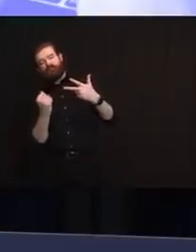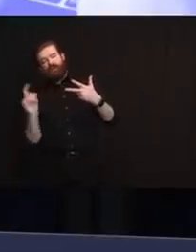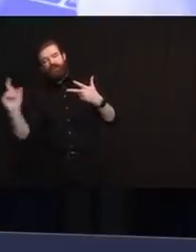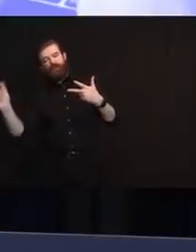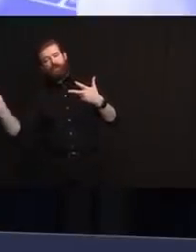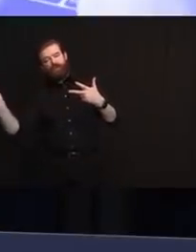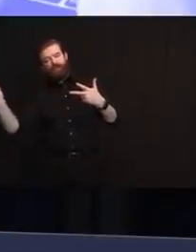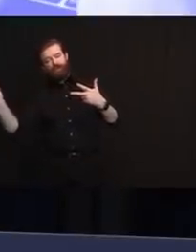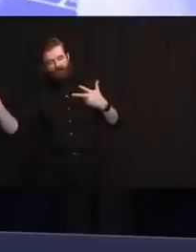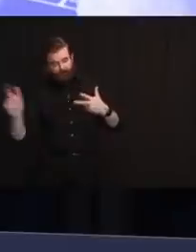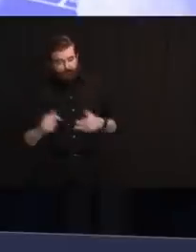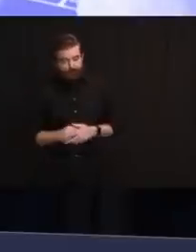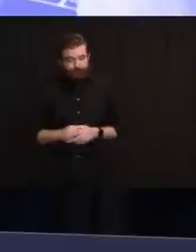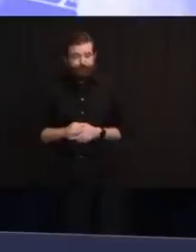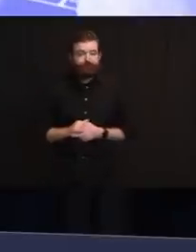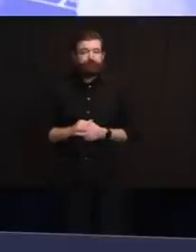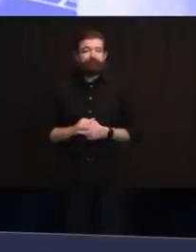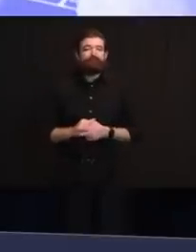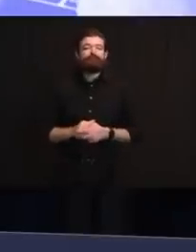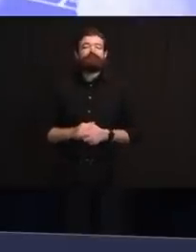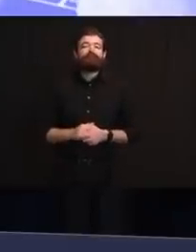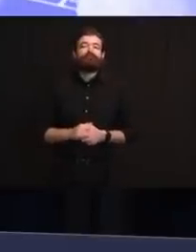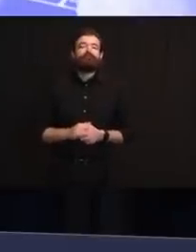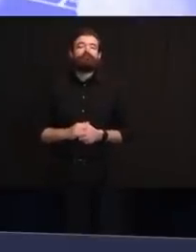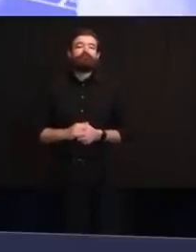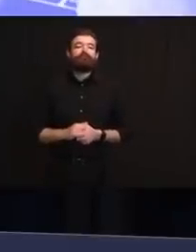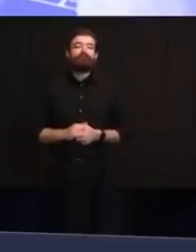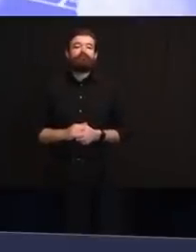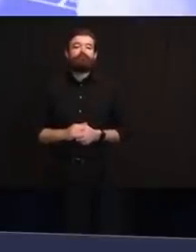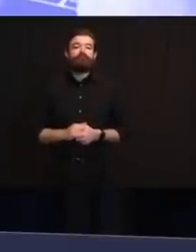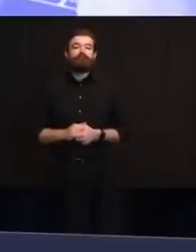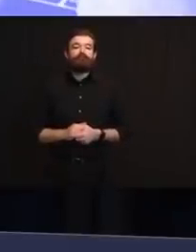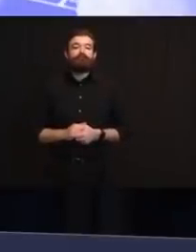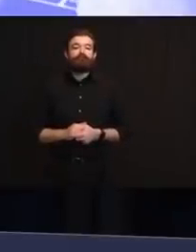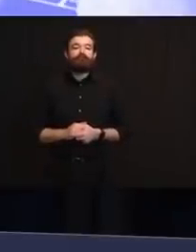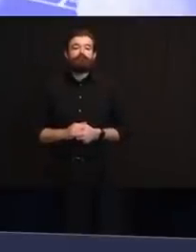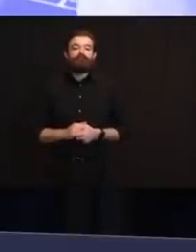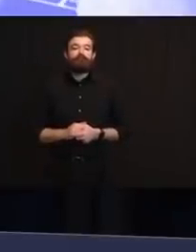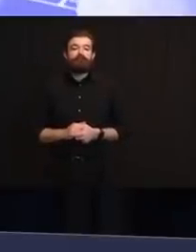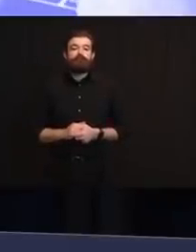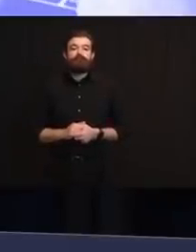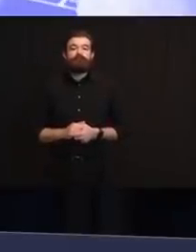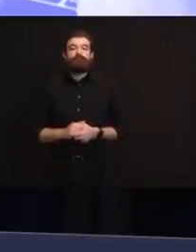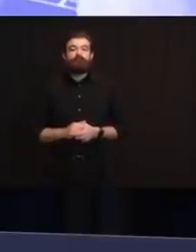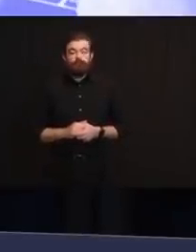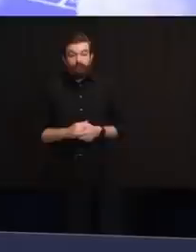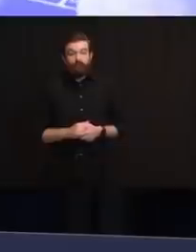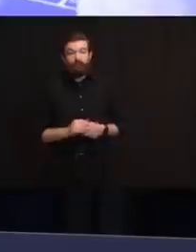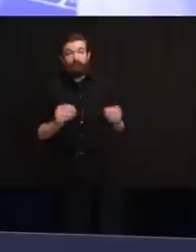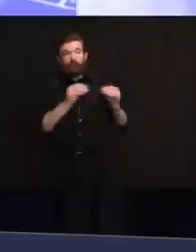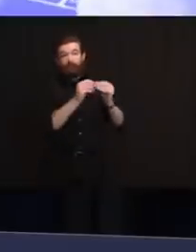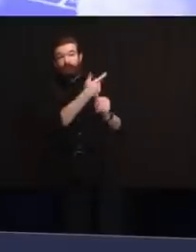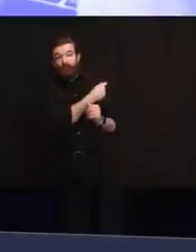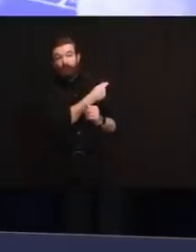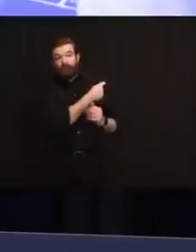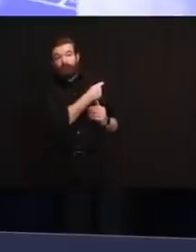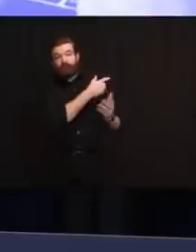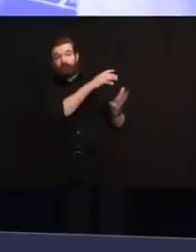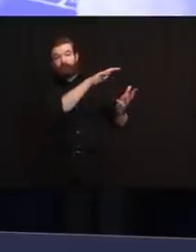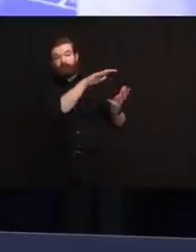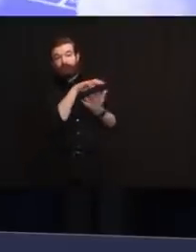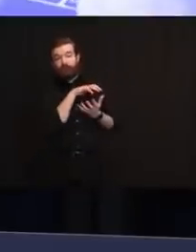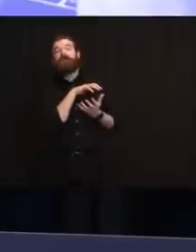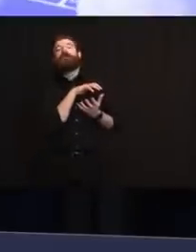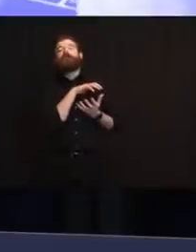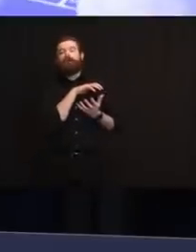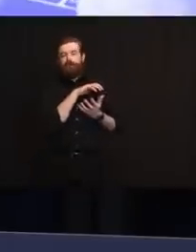availability. So once the vaccine availability expands, essential workers, which fall into category